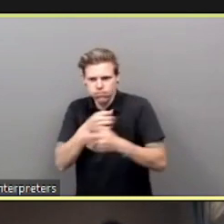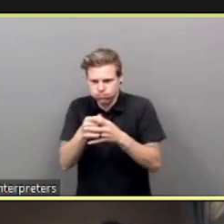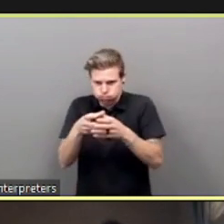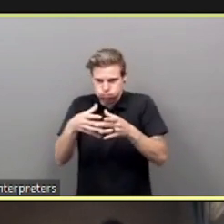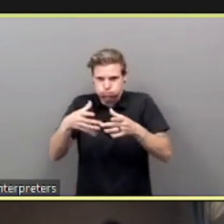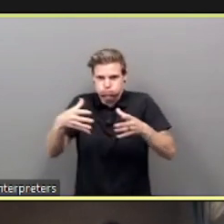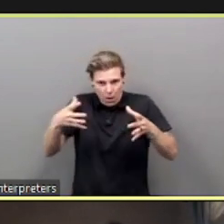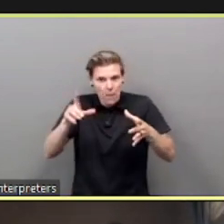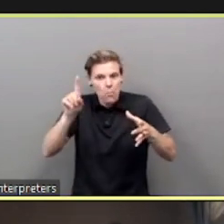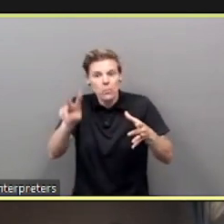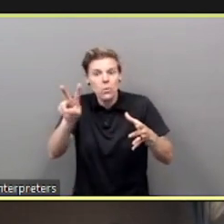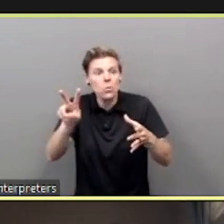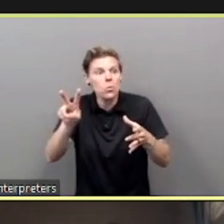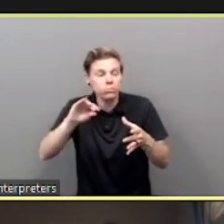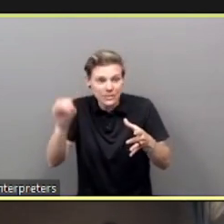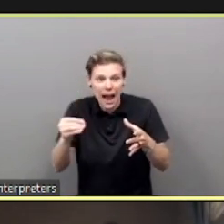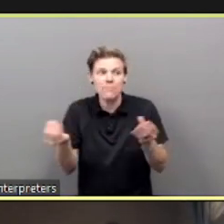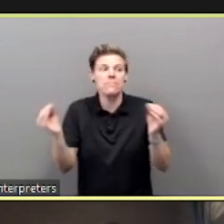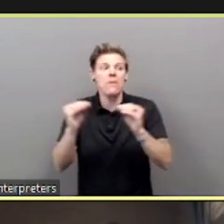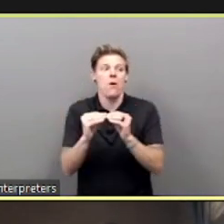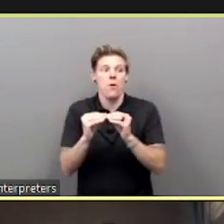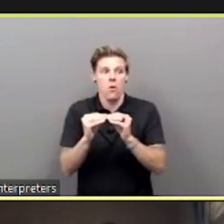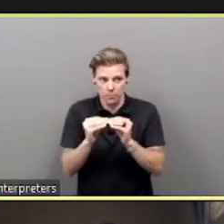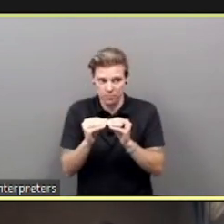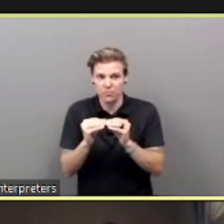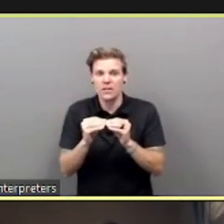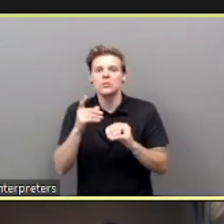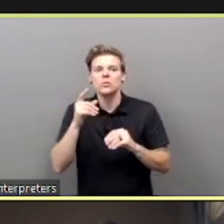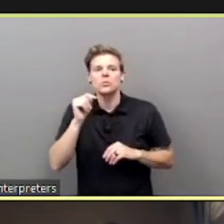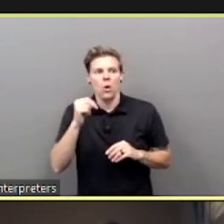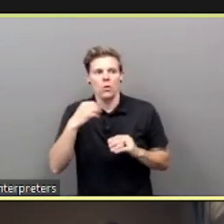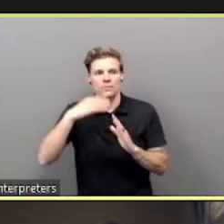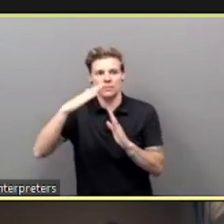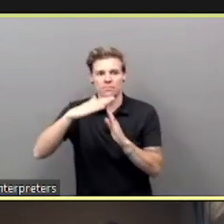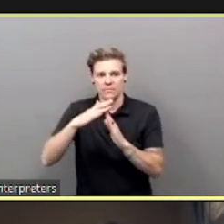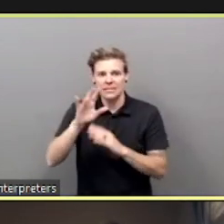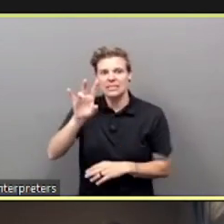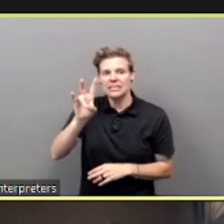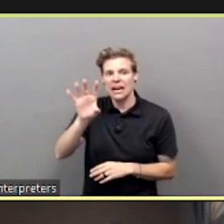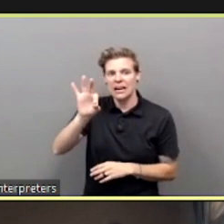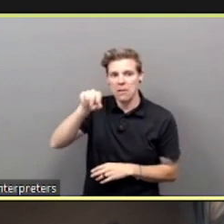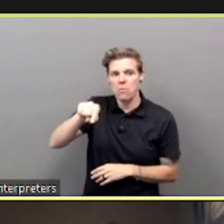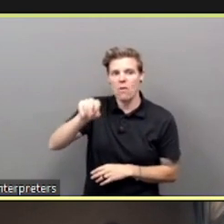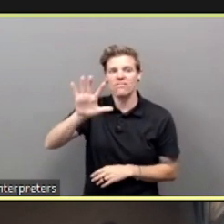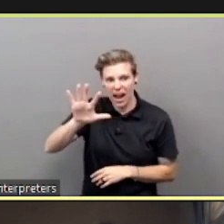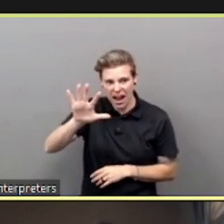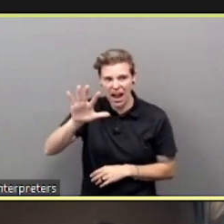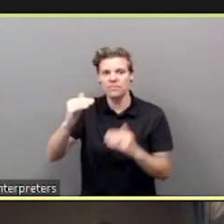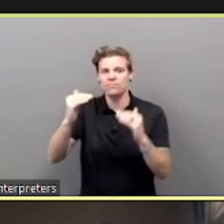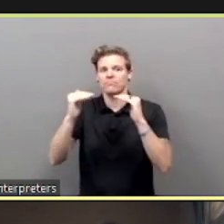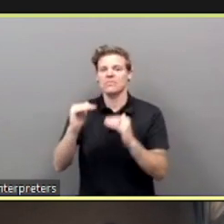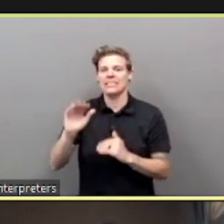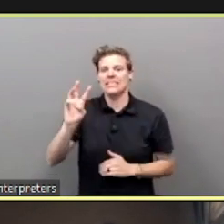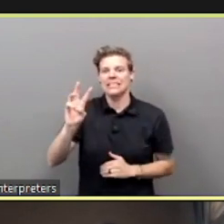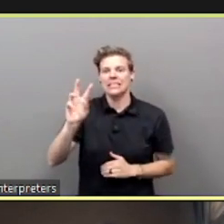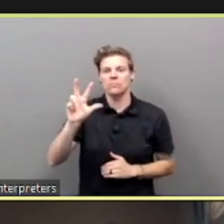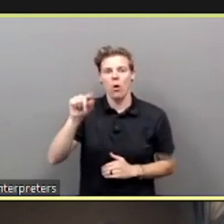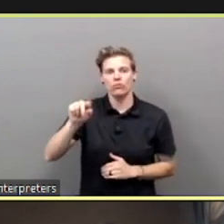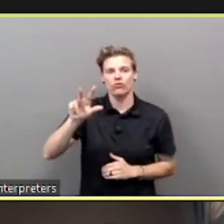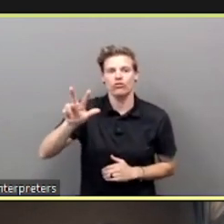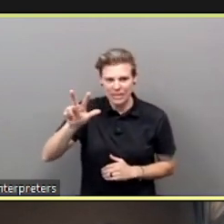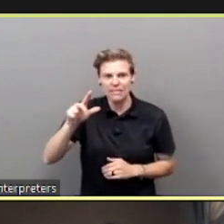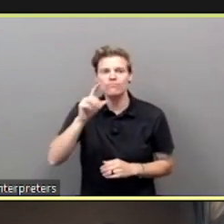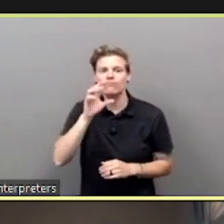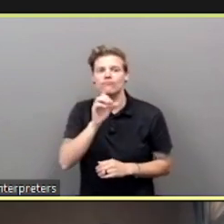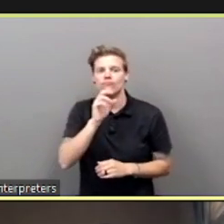note, 79.5% of New Mexicans 18 and over, and 63.3 of 12 to 17-year-olds have received